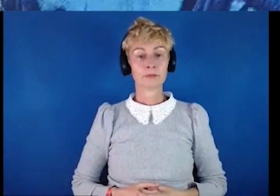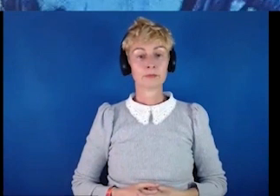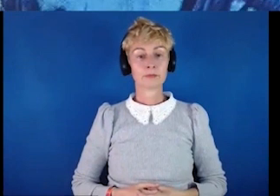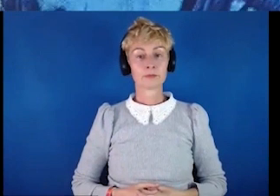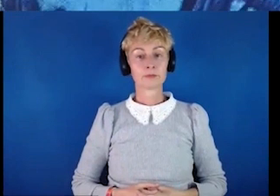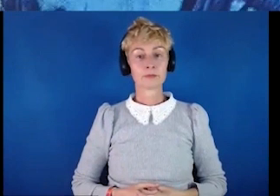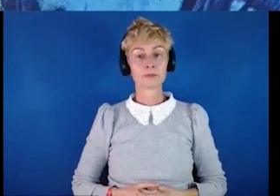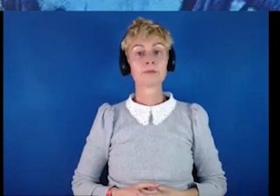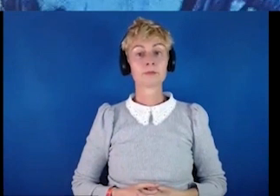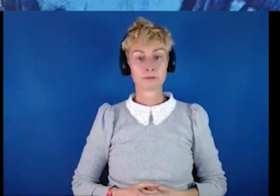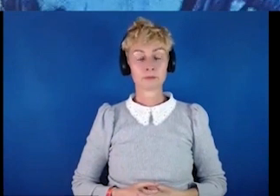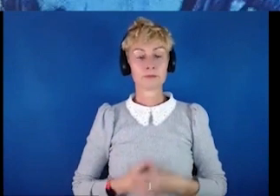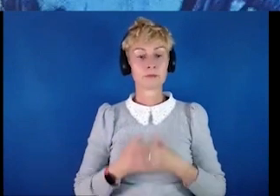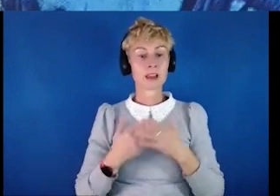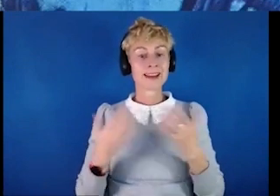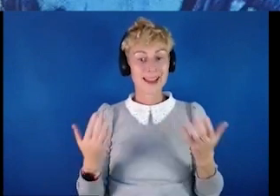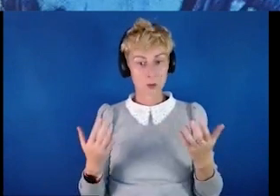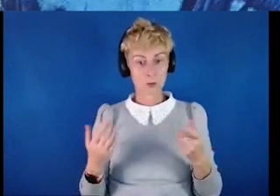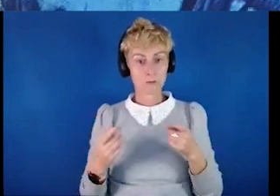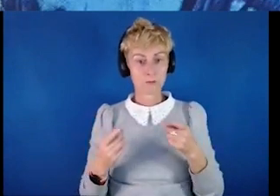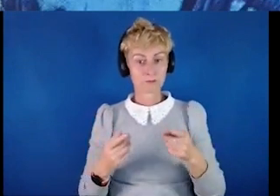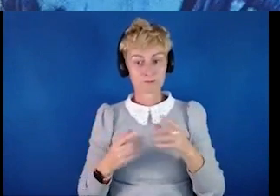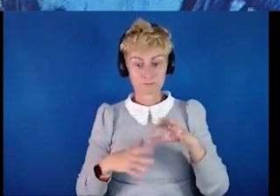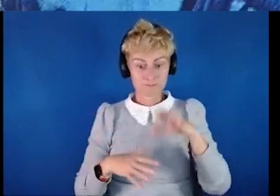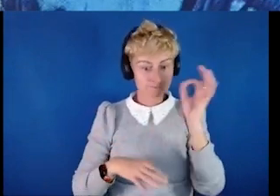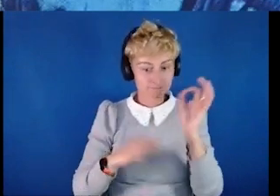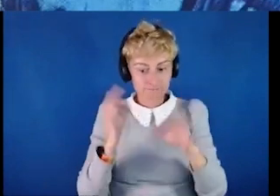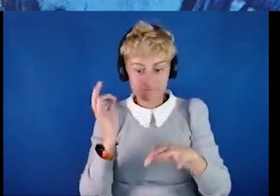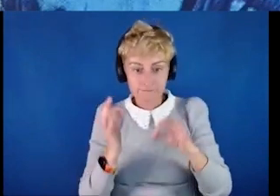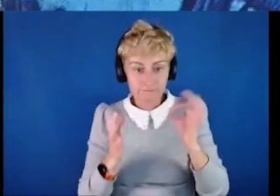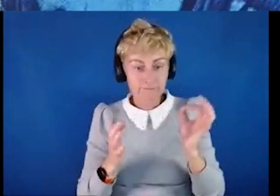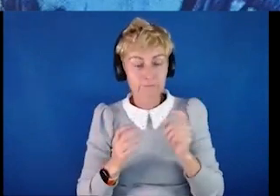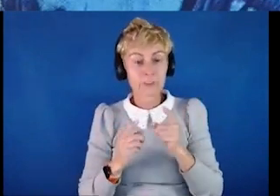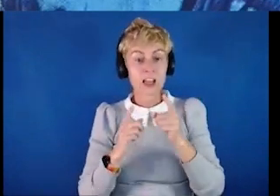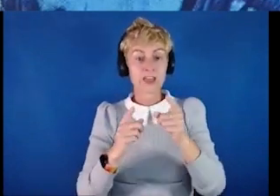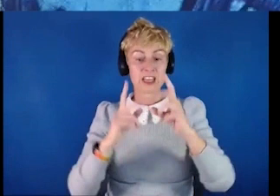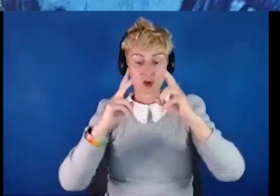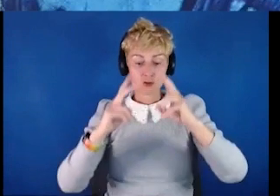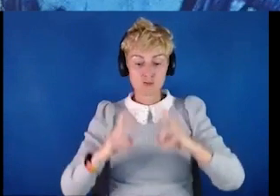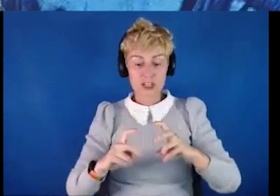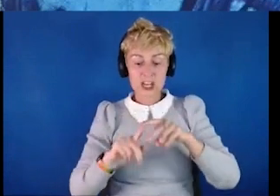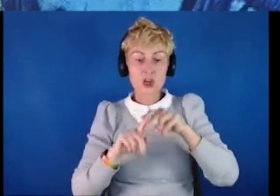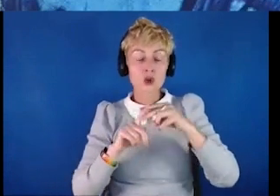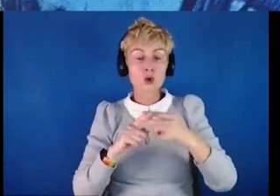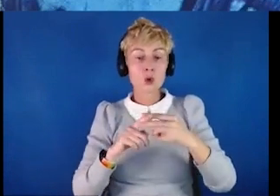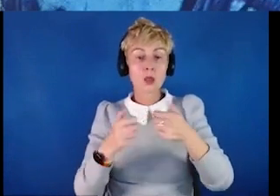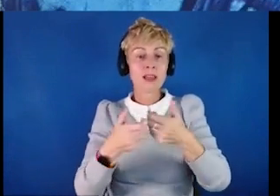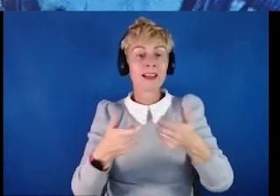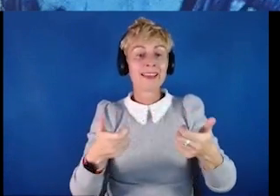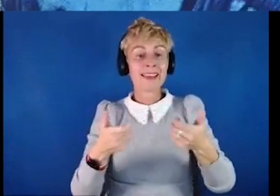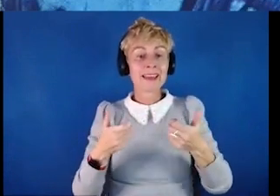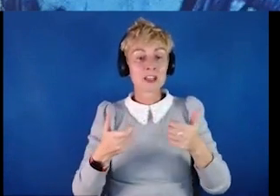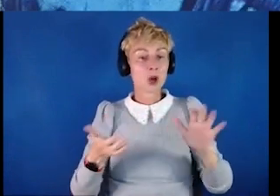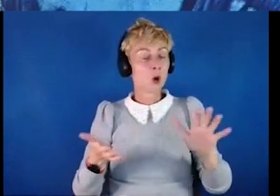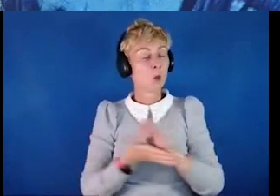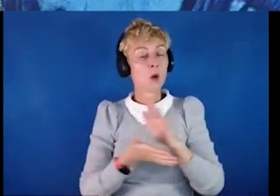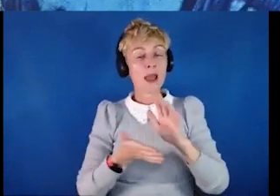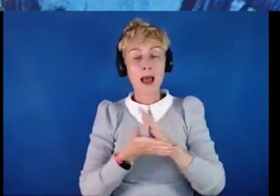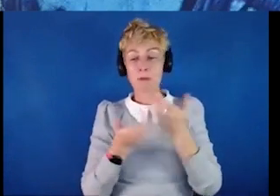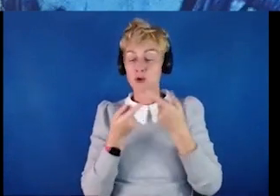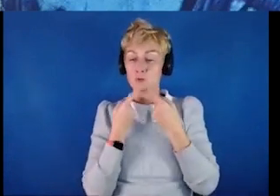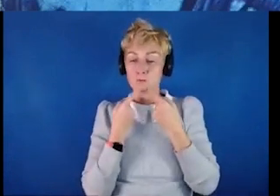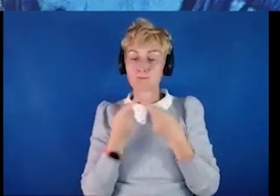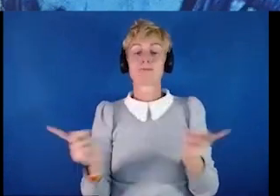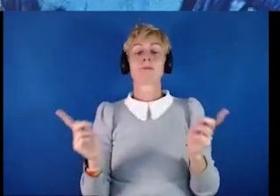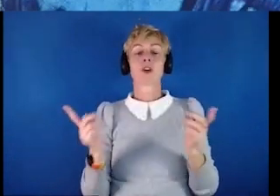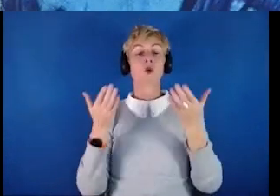So now let's delve in. This research toolkit that we're really happy to launch today grew out